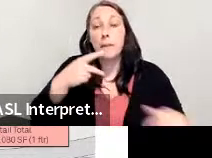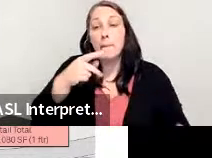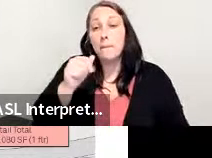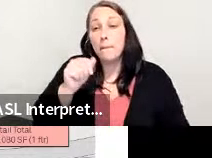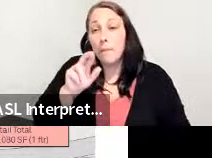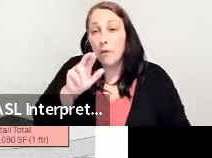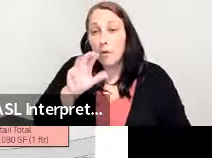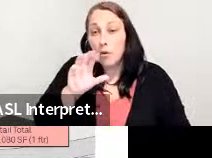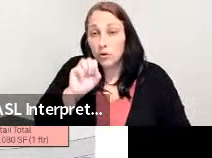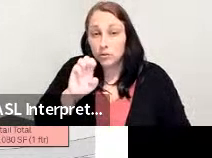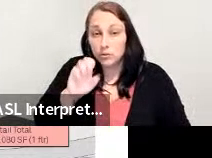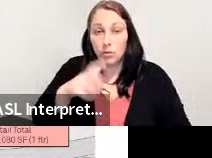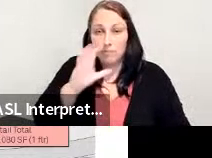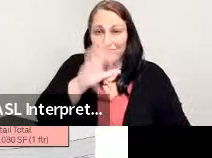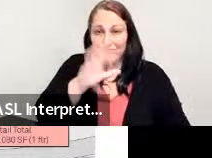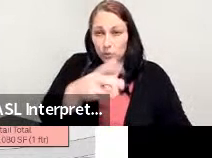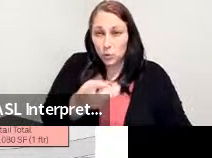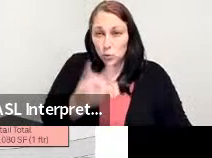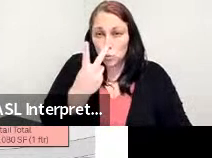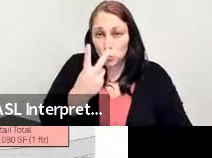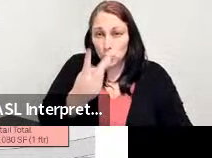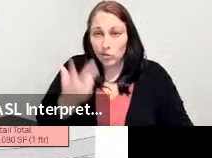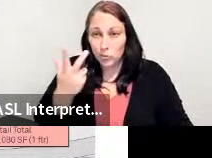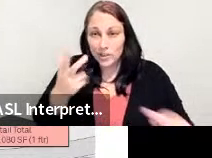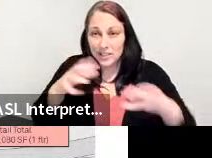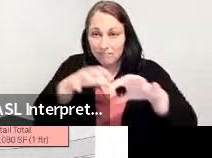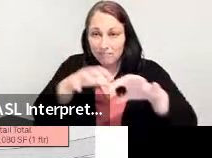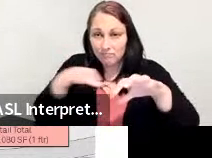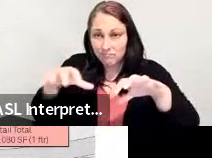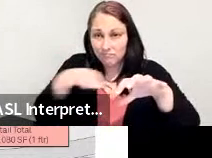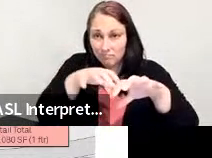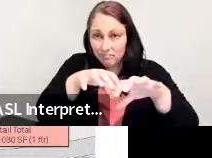cluster of predominantly yellow there, just to the